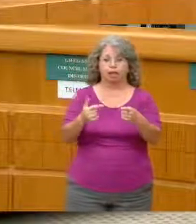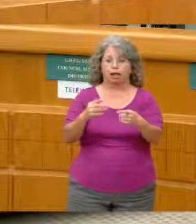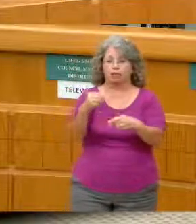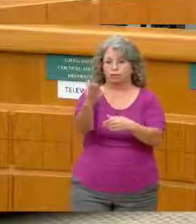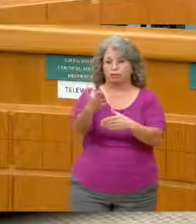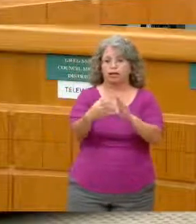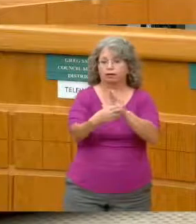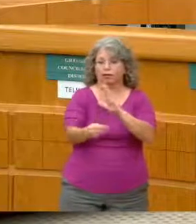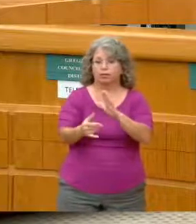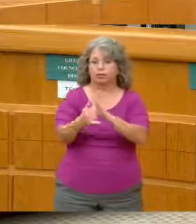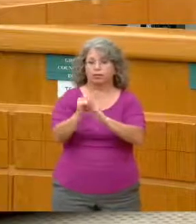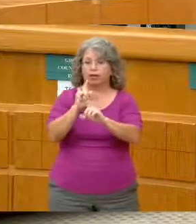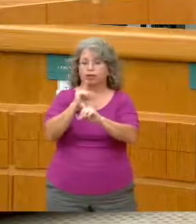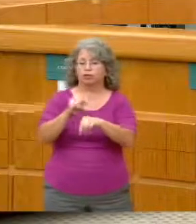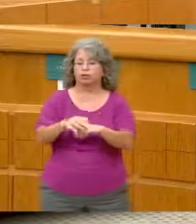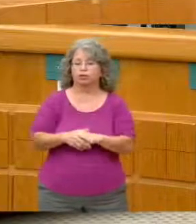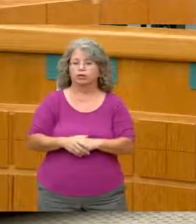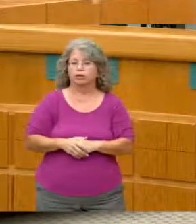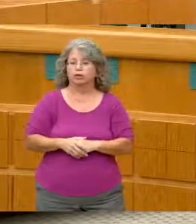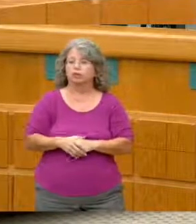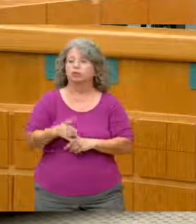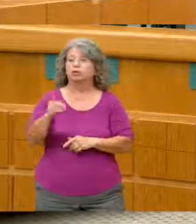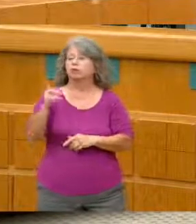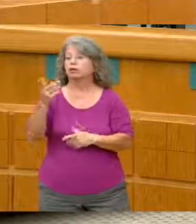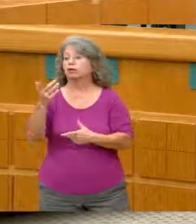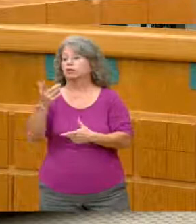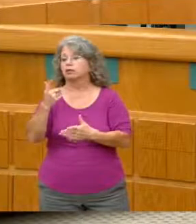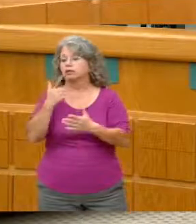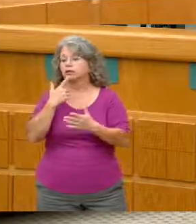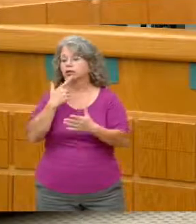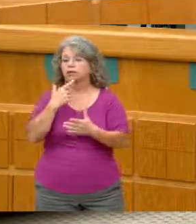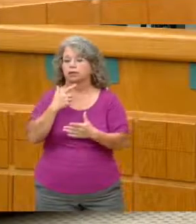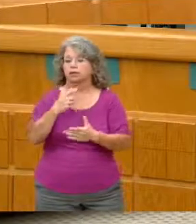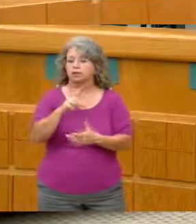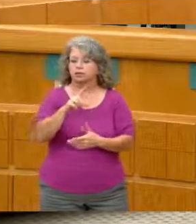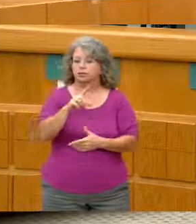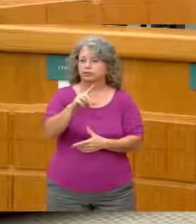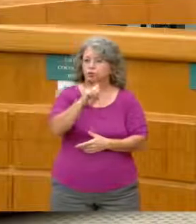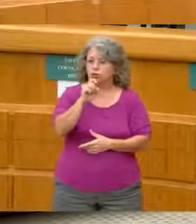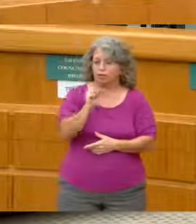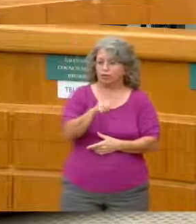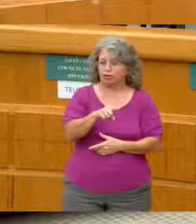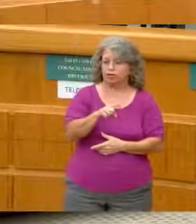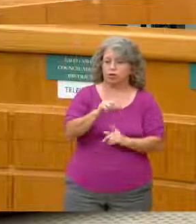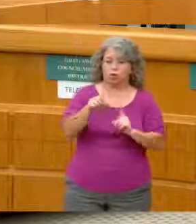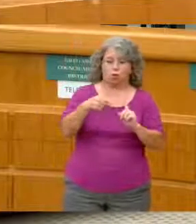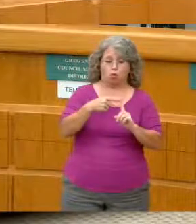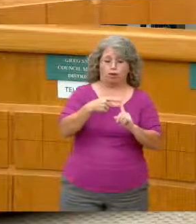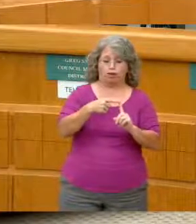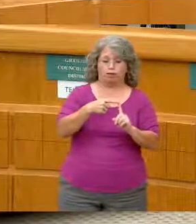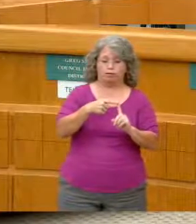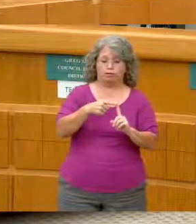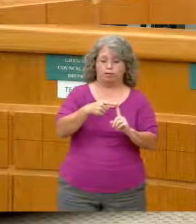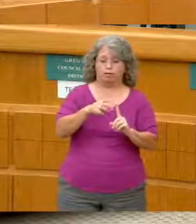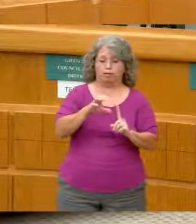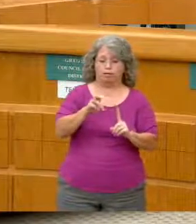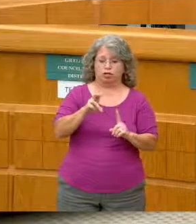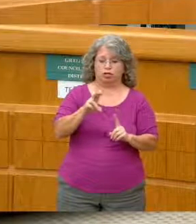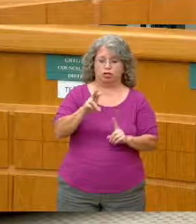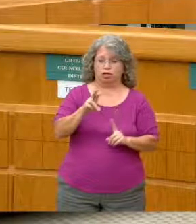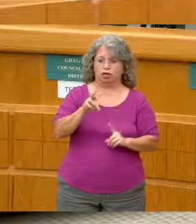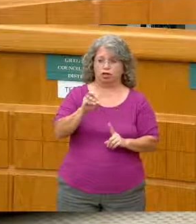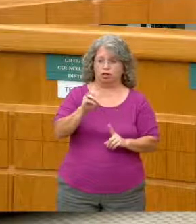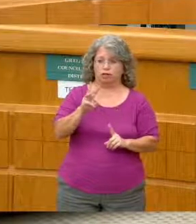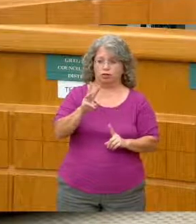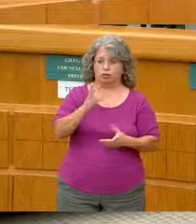Okay. And I can get your copy. What was the answer? No curfew? What, the question was what again? When is the? The question